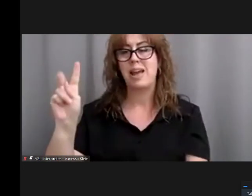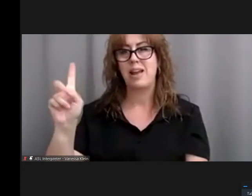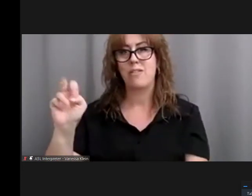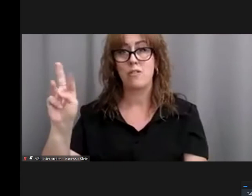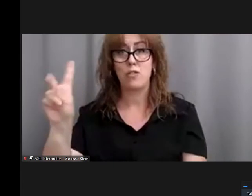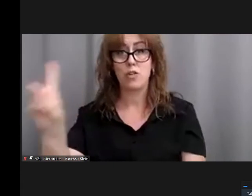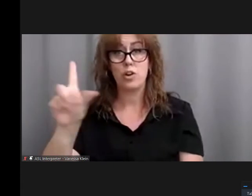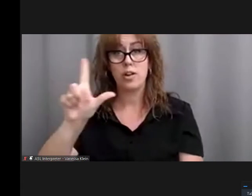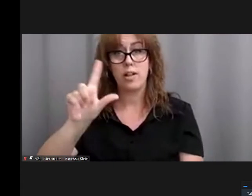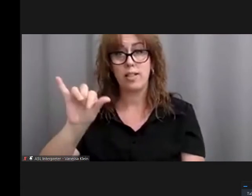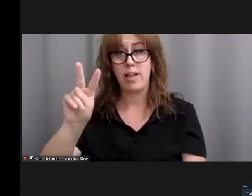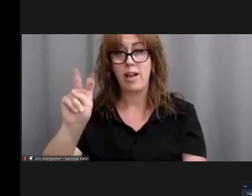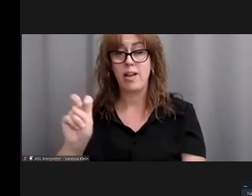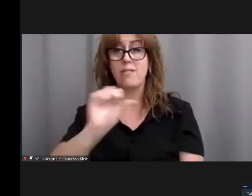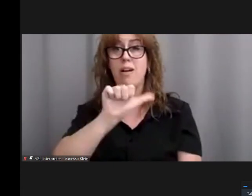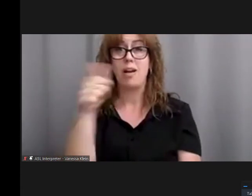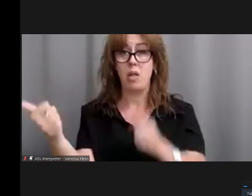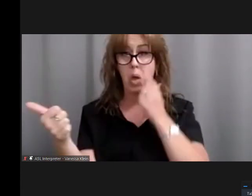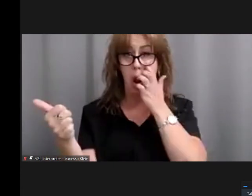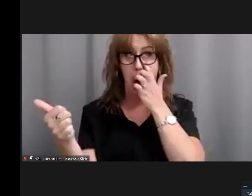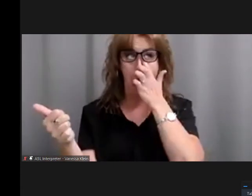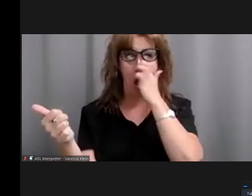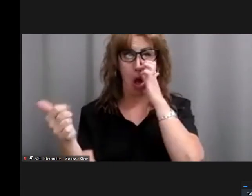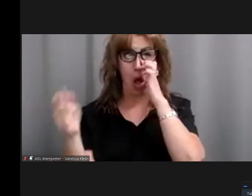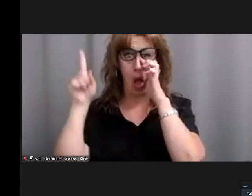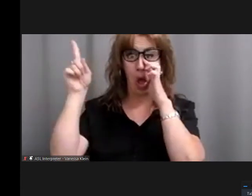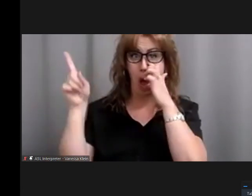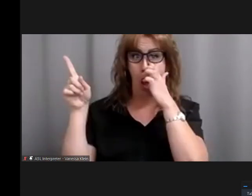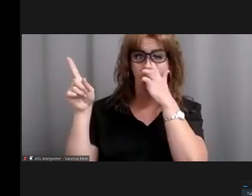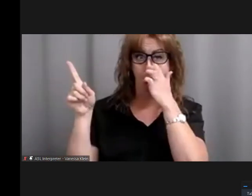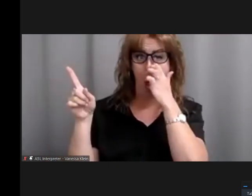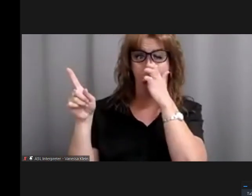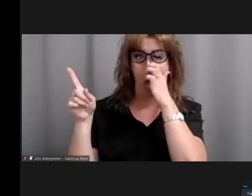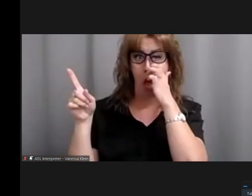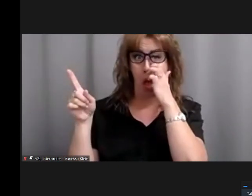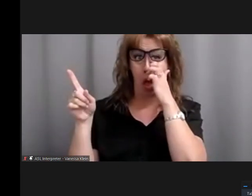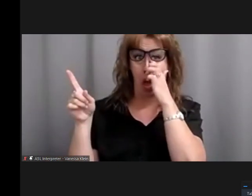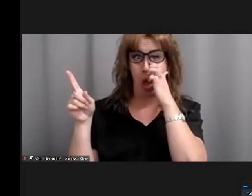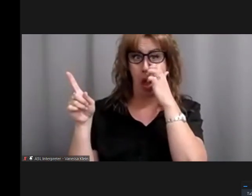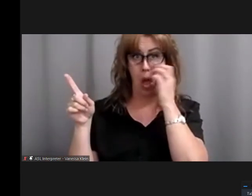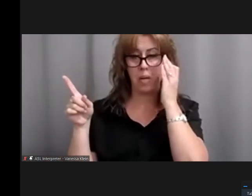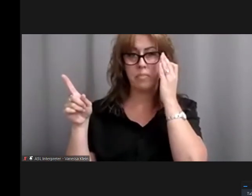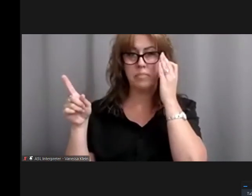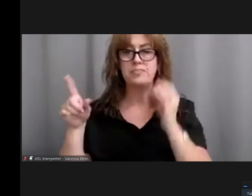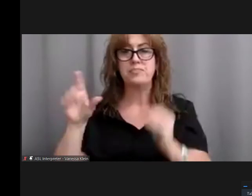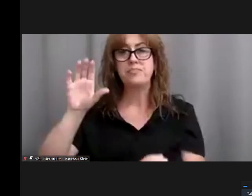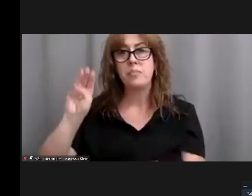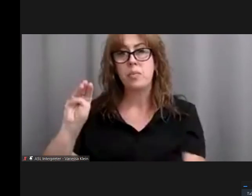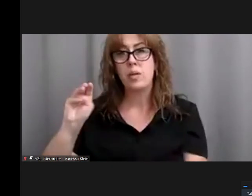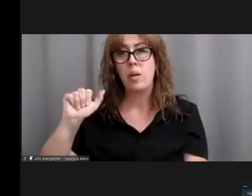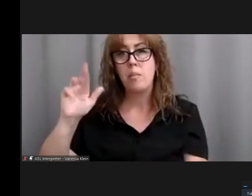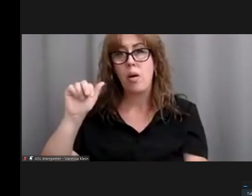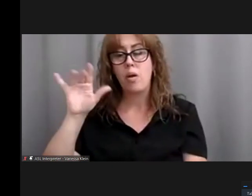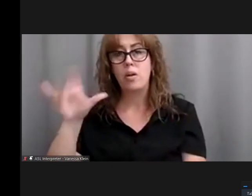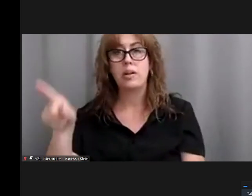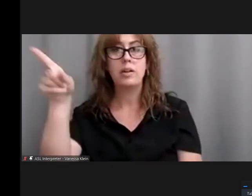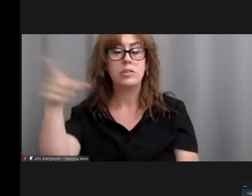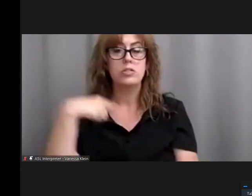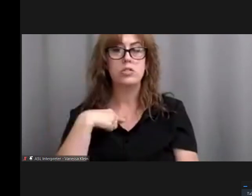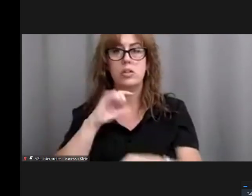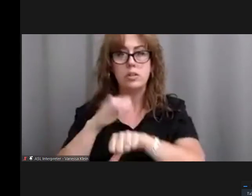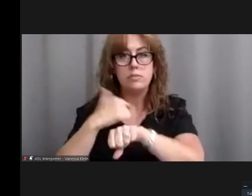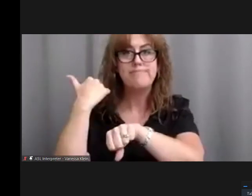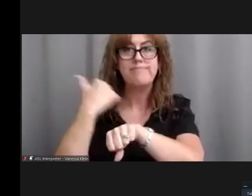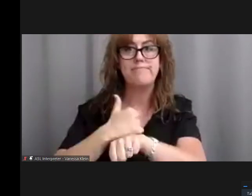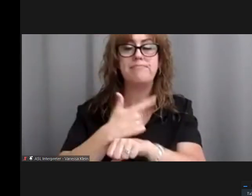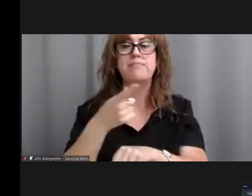on the other side of the Southern Hemisphere in Aotearoa. Marni Carmelita is the creative director of Tafiri Festivals and Experiences